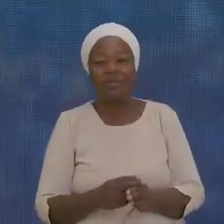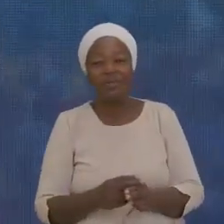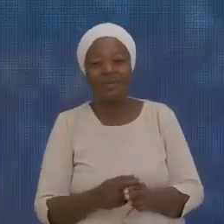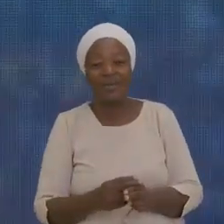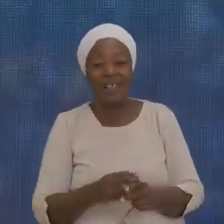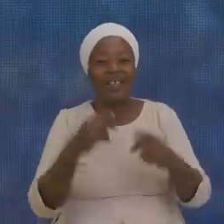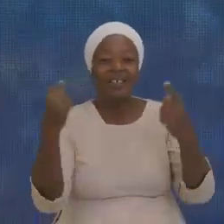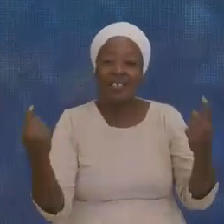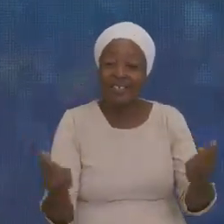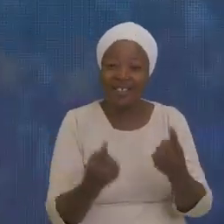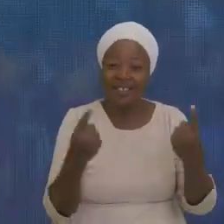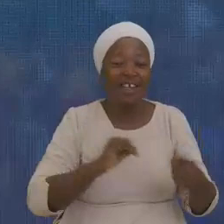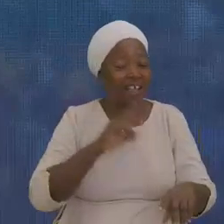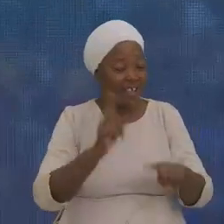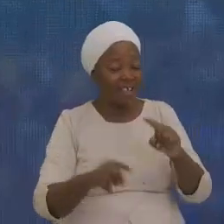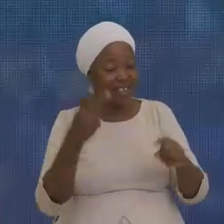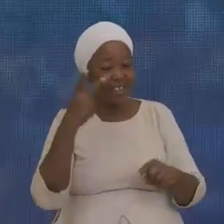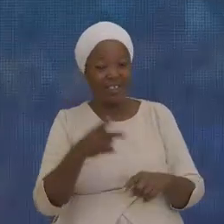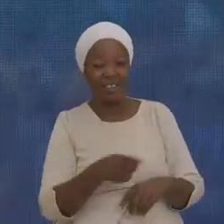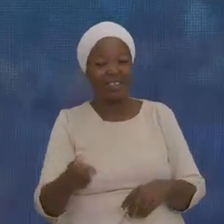Sin, I cannot see that anymore.